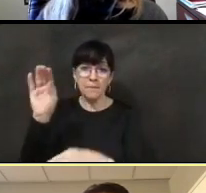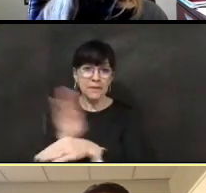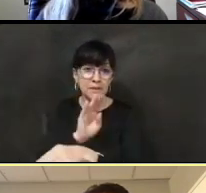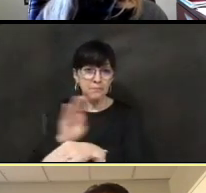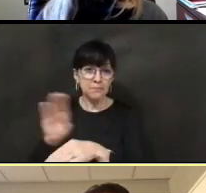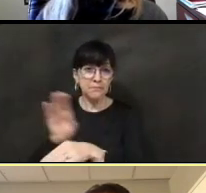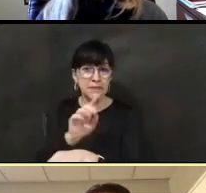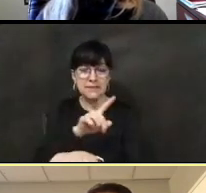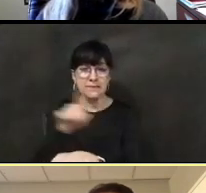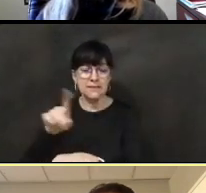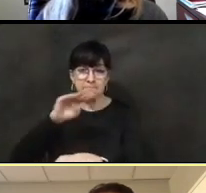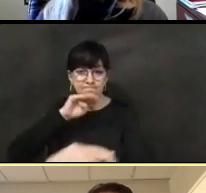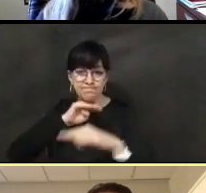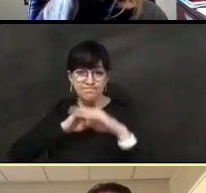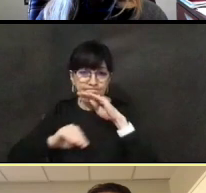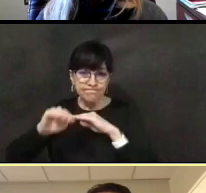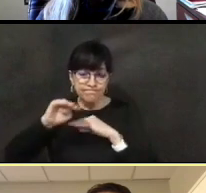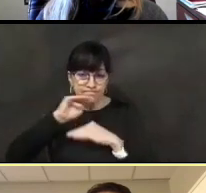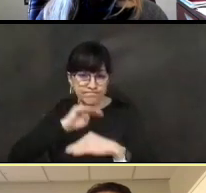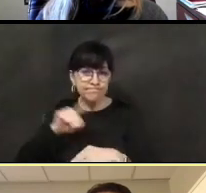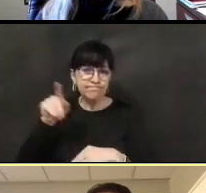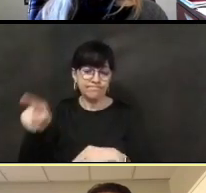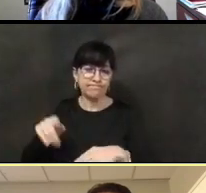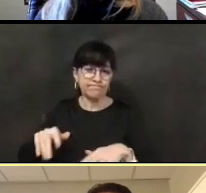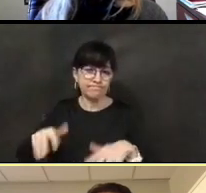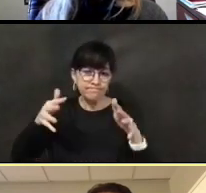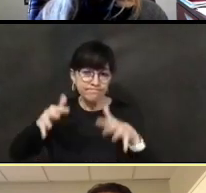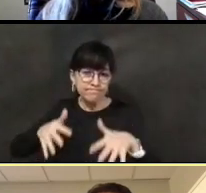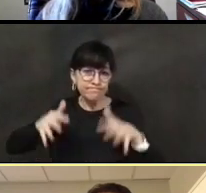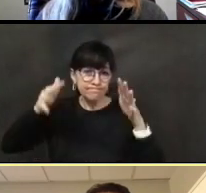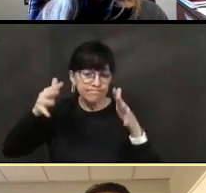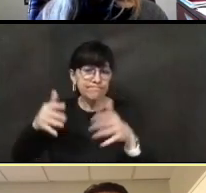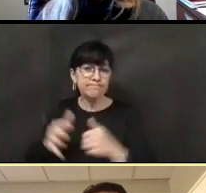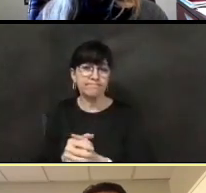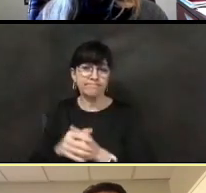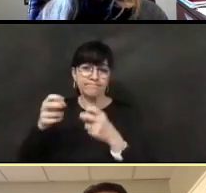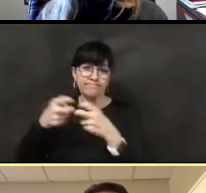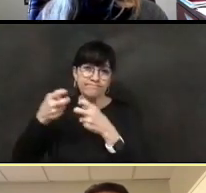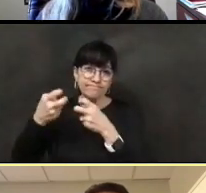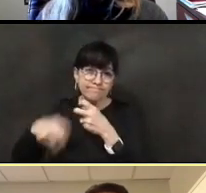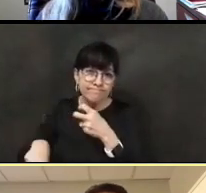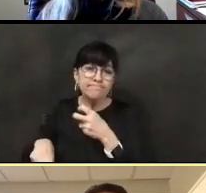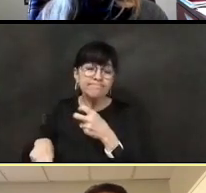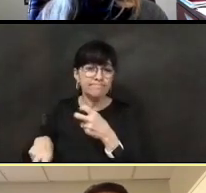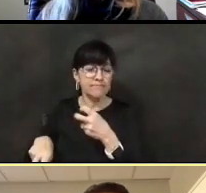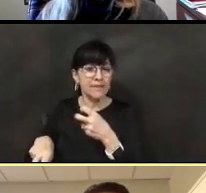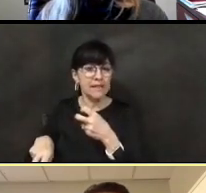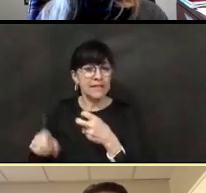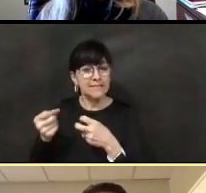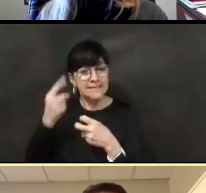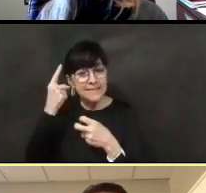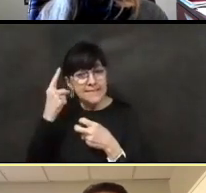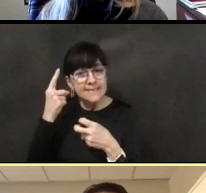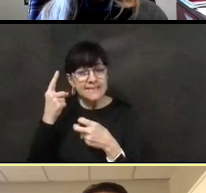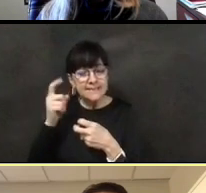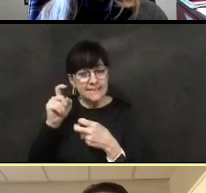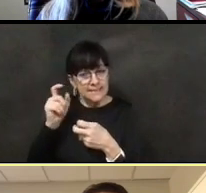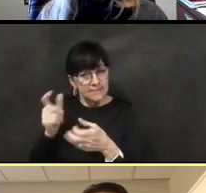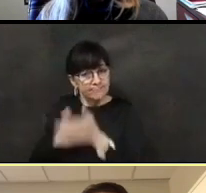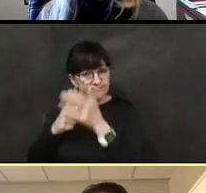the frustrations they're having or the difficulties they're having. But if we don't do that in a way that is conscious of